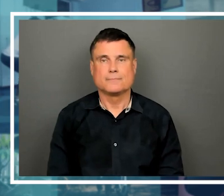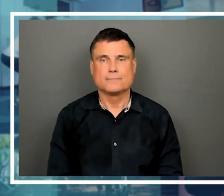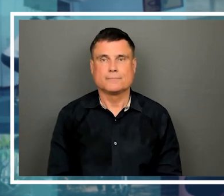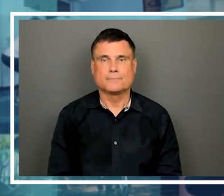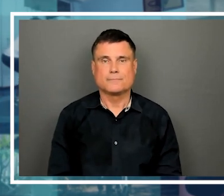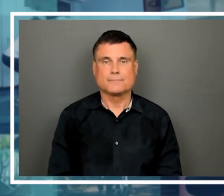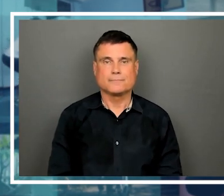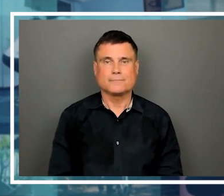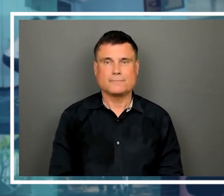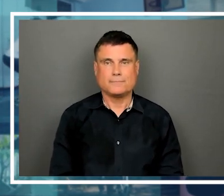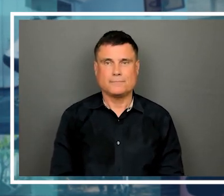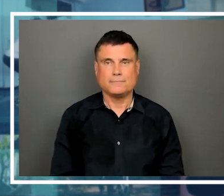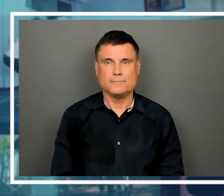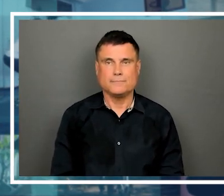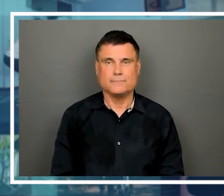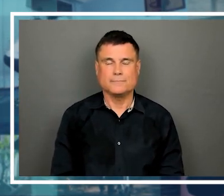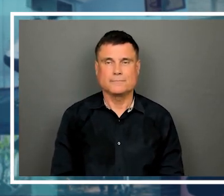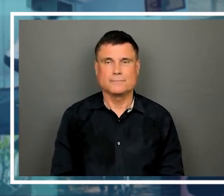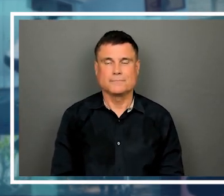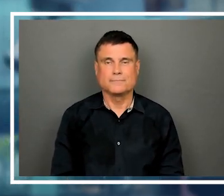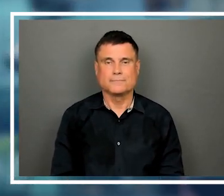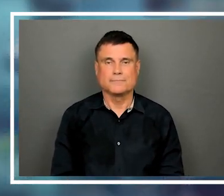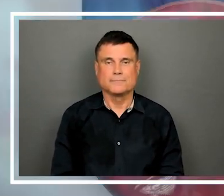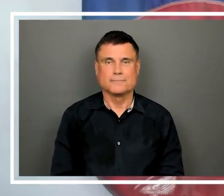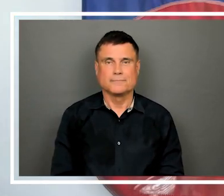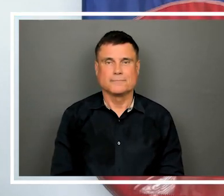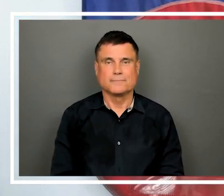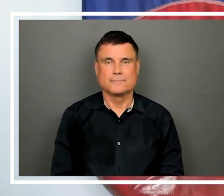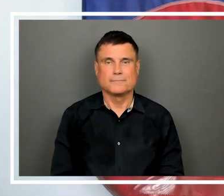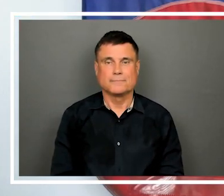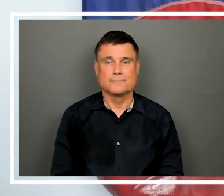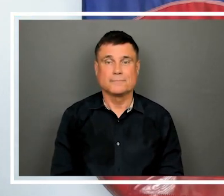Brian, 30, from Peru.